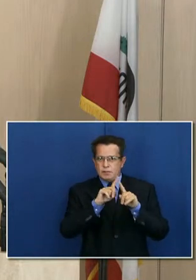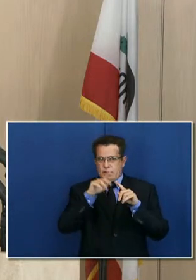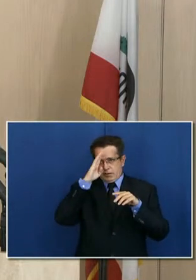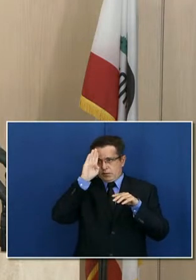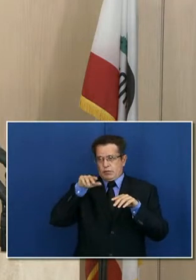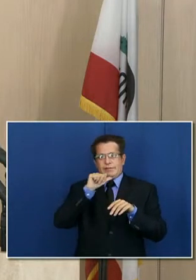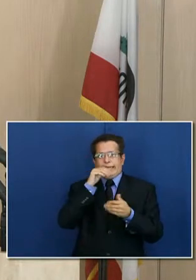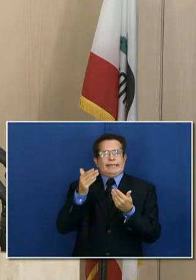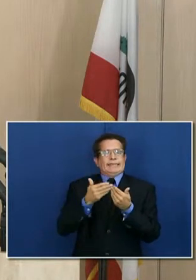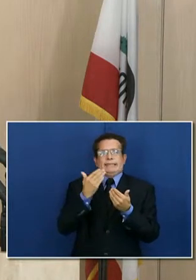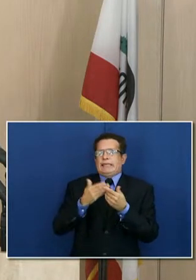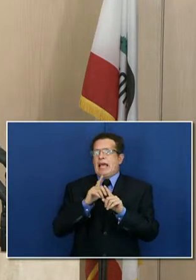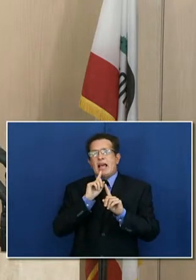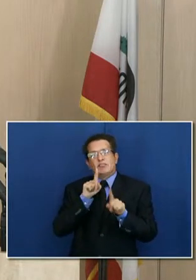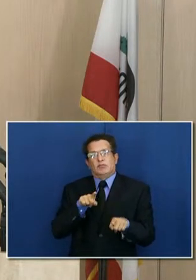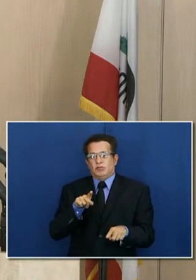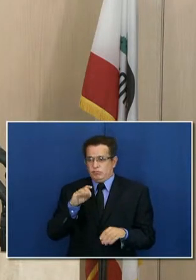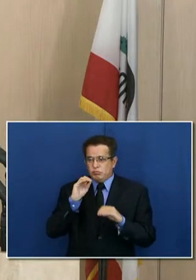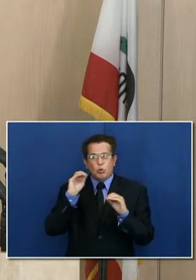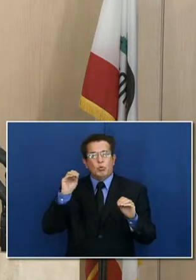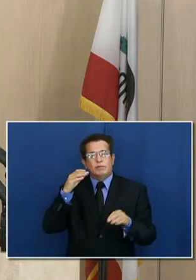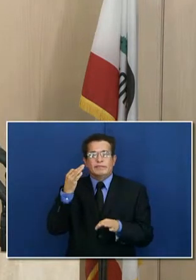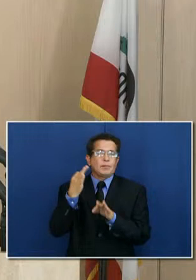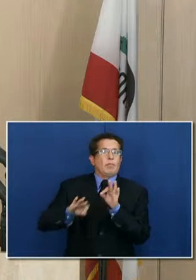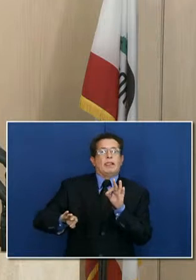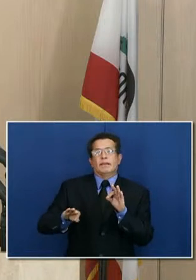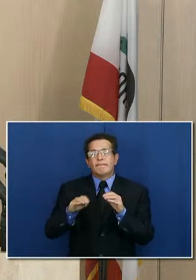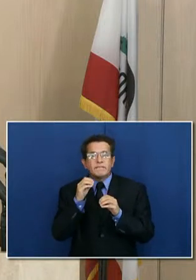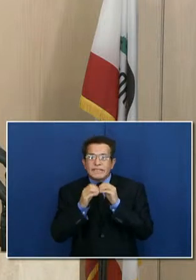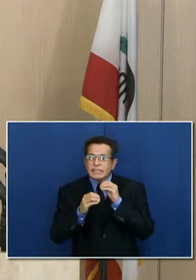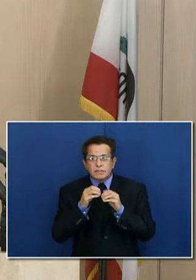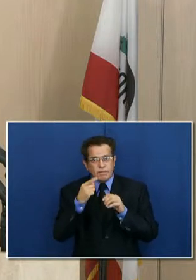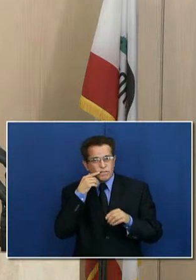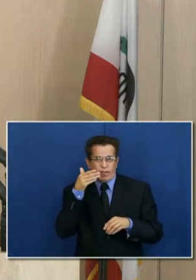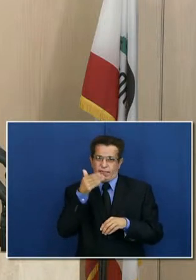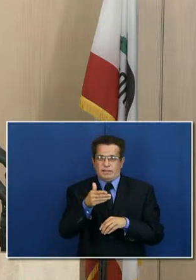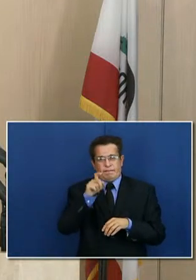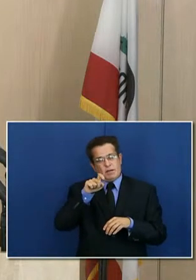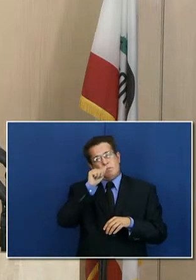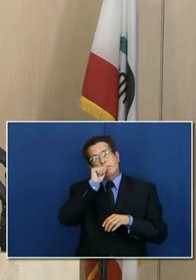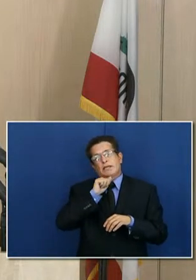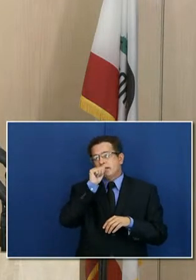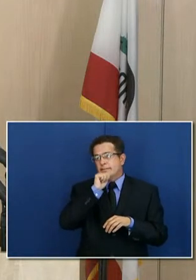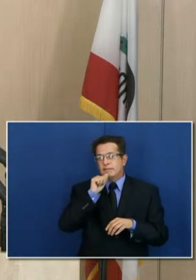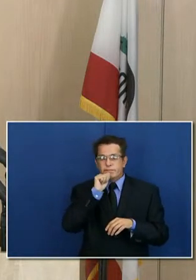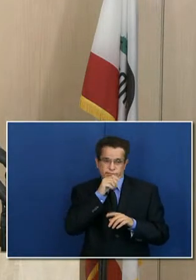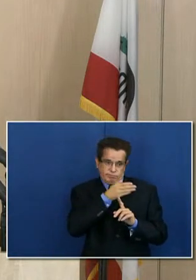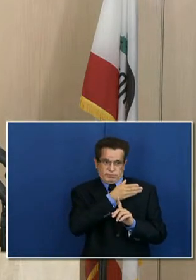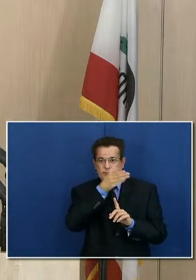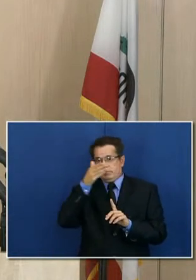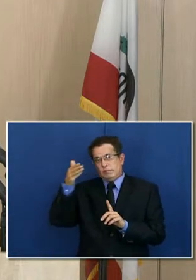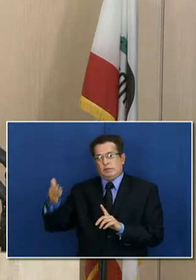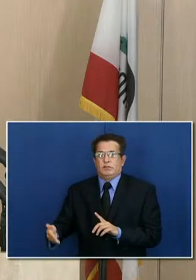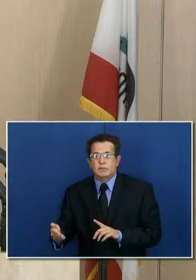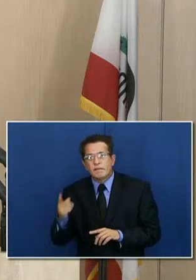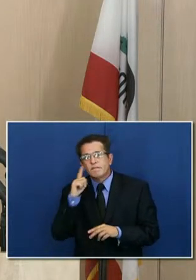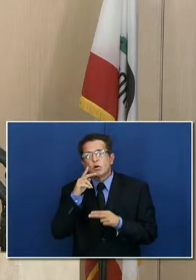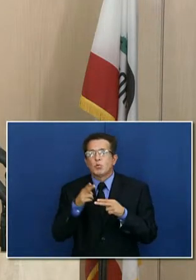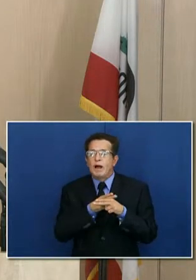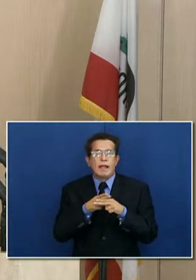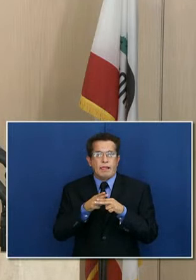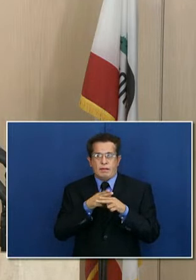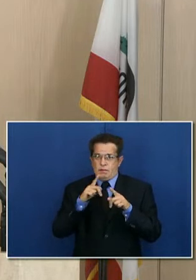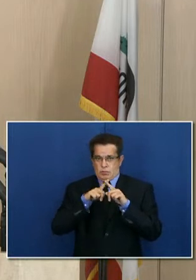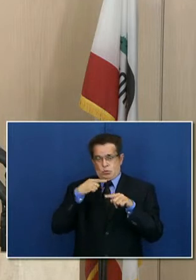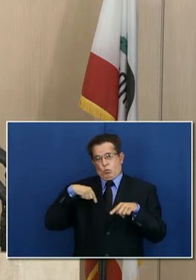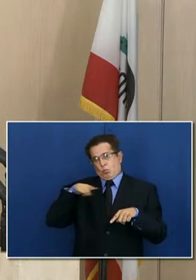quick fixes to this pandemic, and we certainly cannot snap our fingers and magically come out of it. But what we